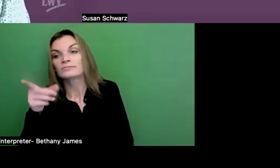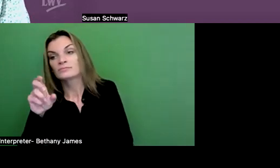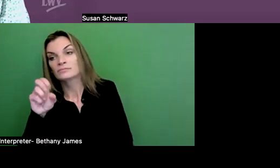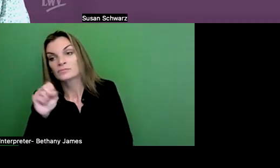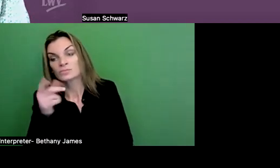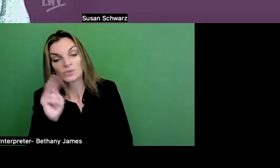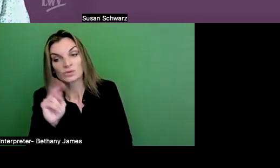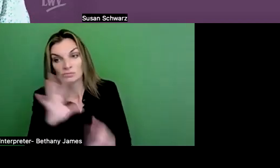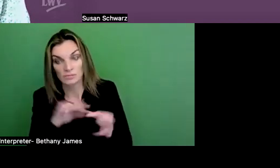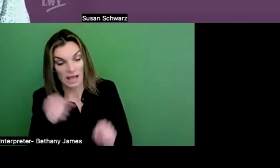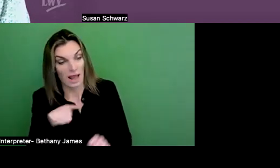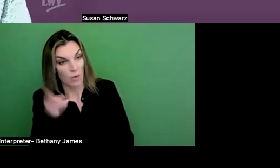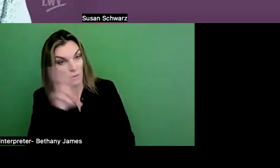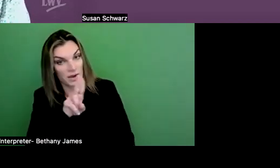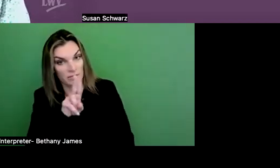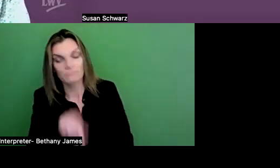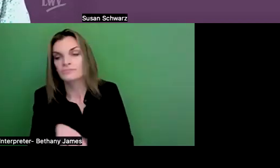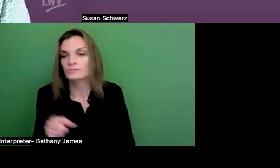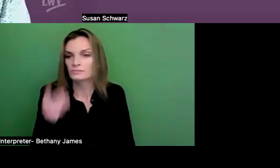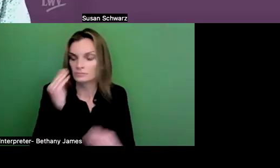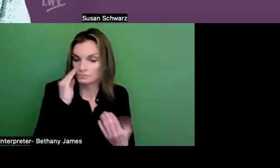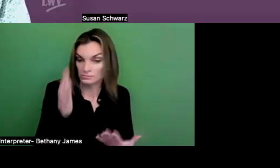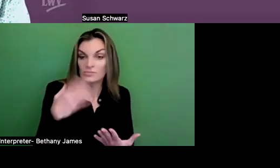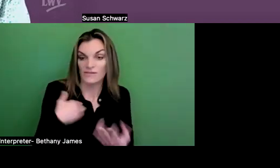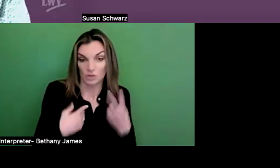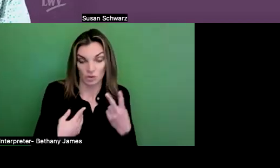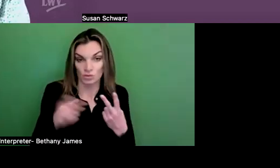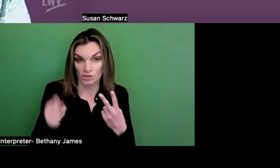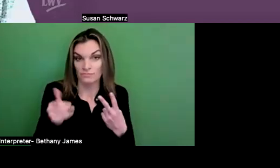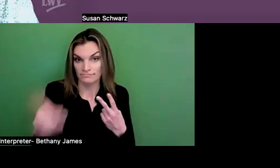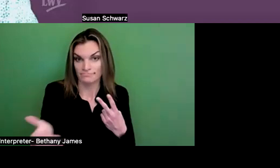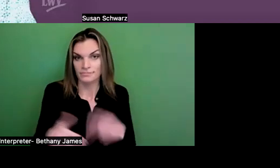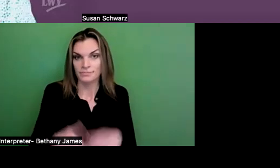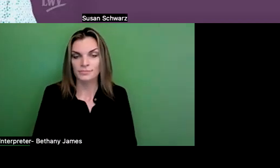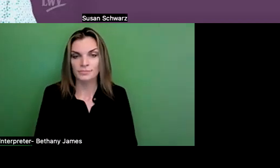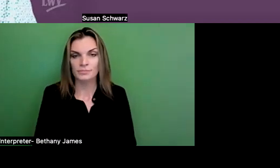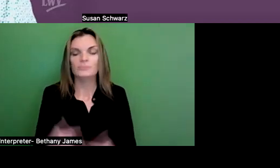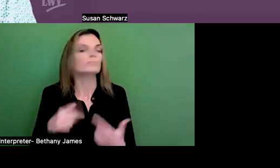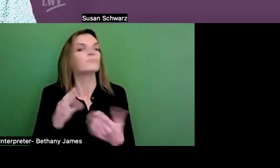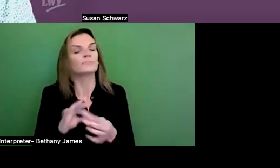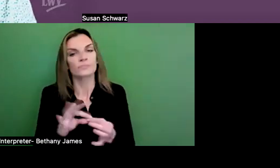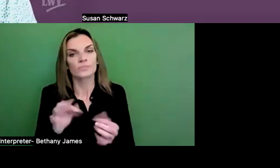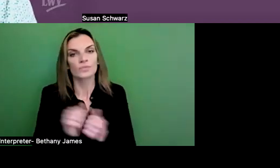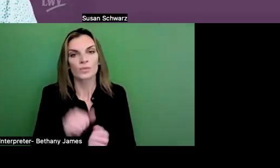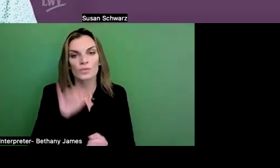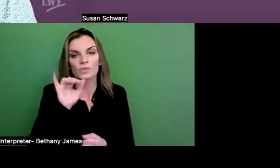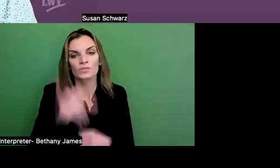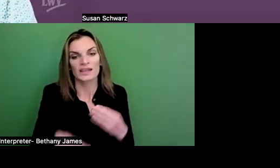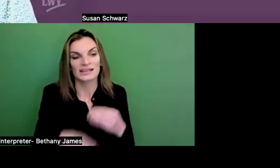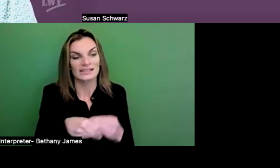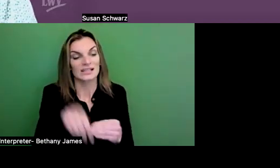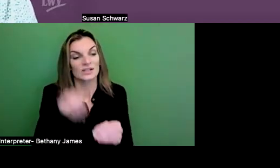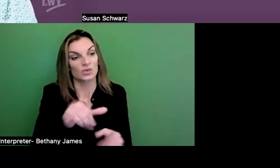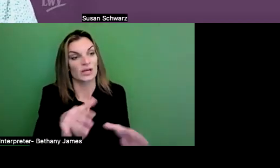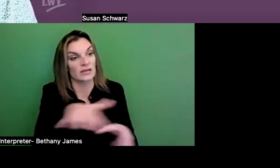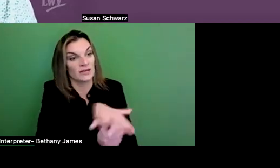rebut that? You can, you may have one of your 2 rebuttals, 30 seconds. Go ahead. I just want to say with the accessory dwelling unit, we have